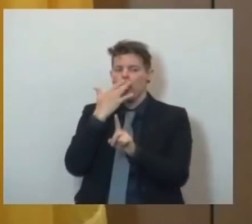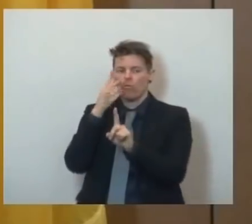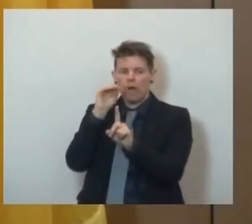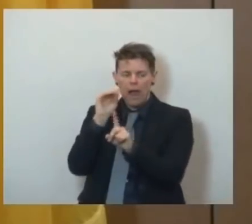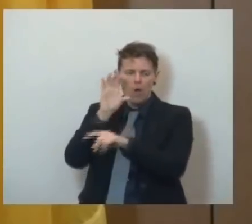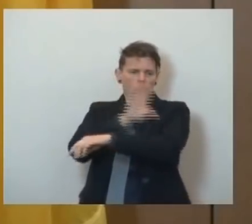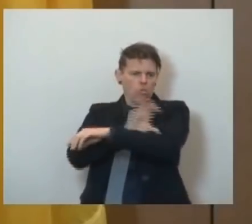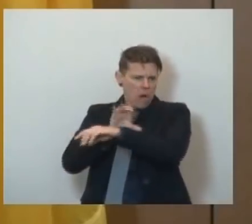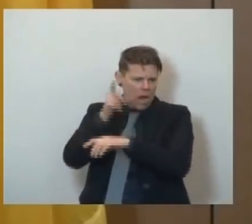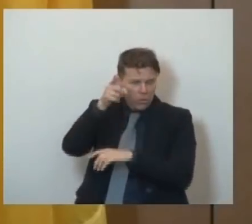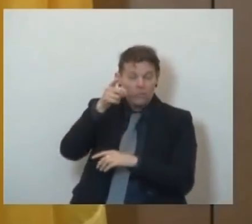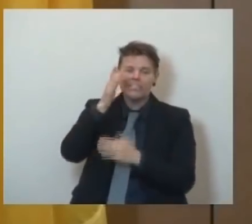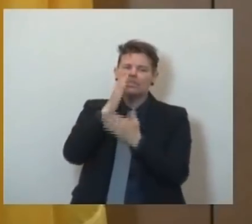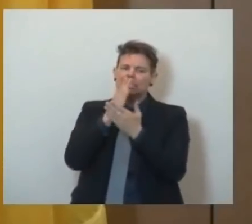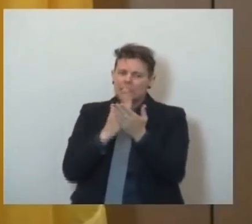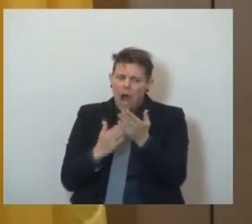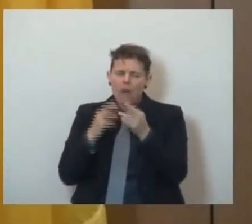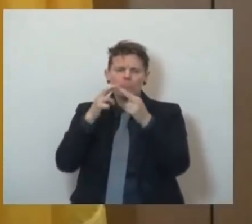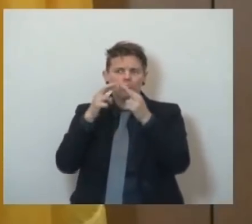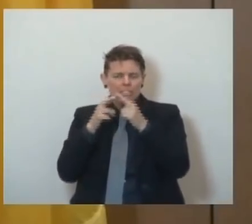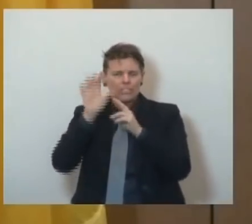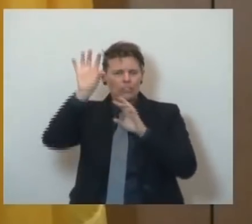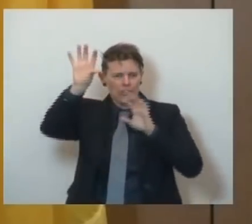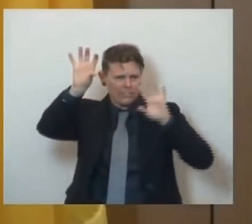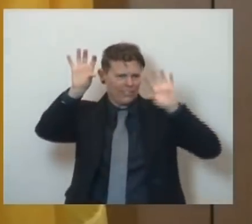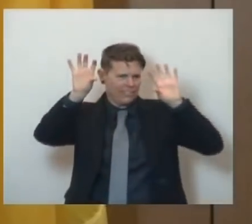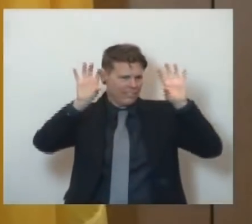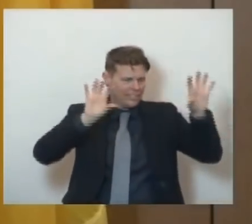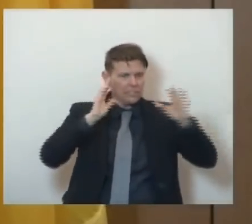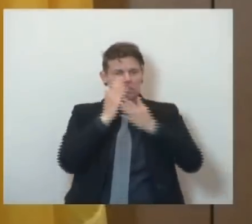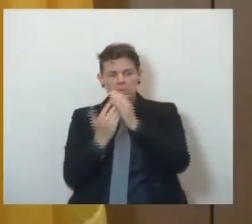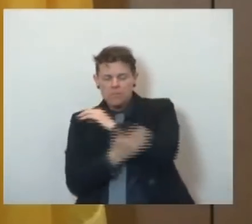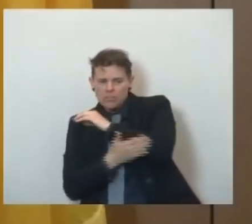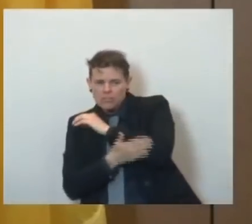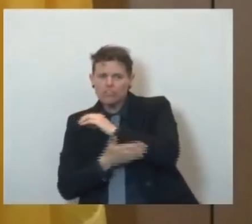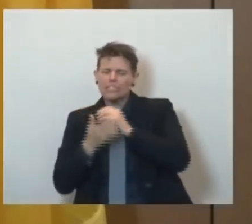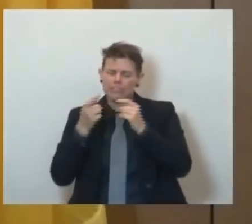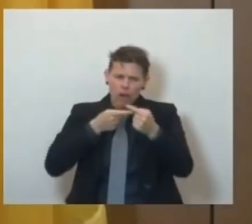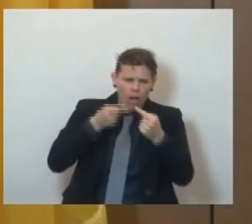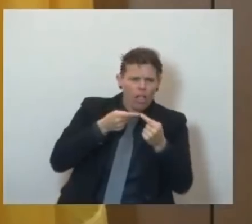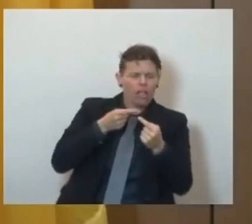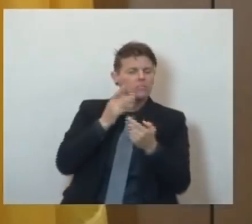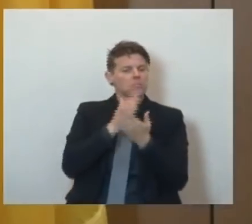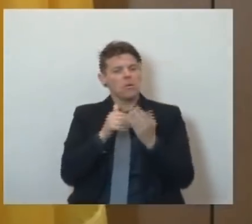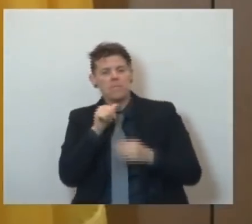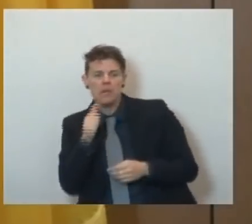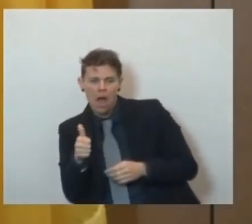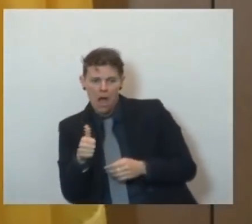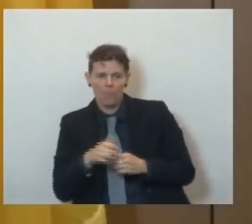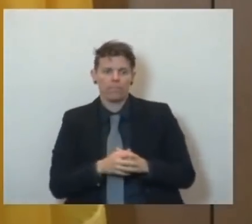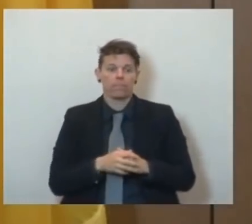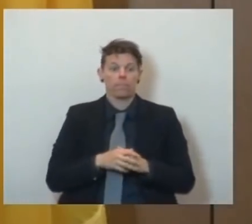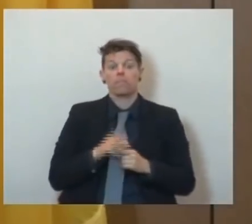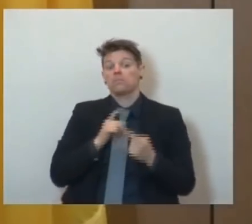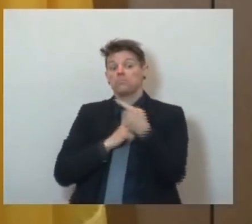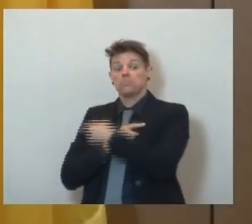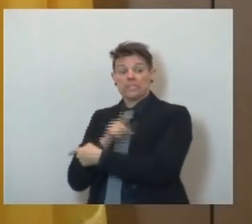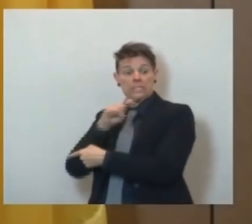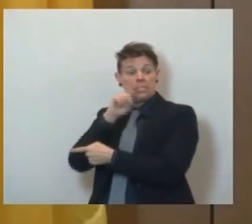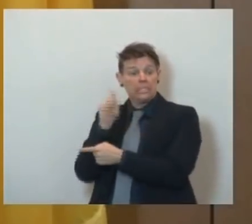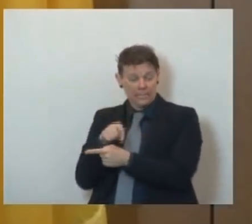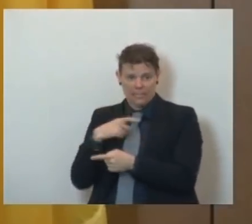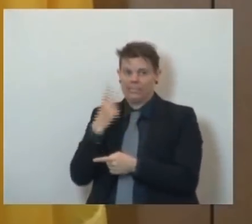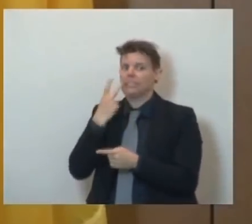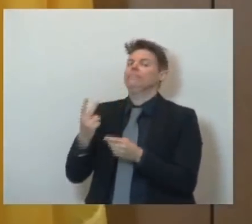regions and counties that they're really struggling with and not struggling with, but they're not sure. Same with Texas, who's seen an uptick in cases in the Dallas